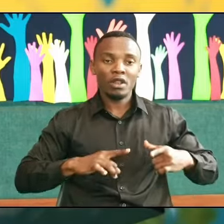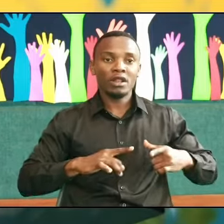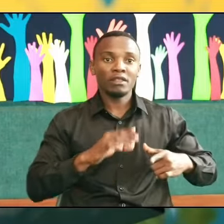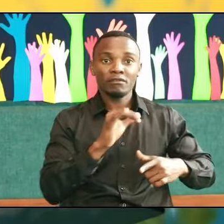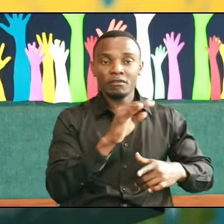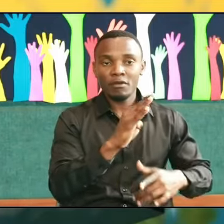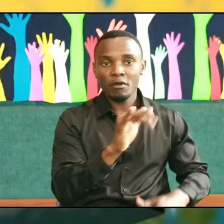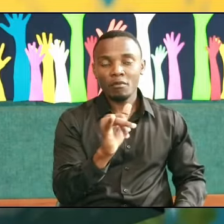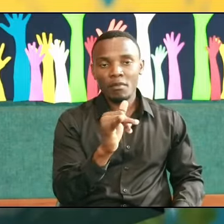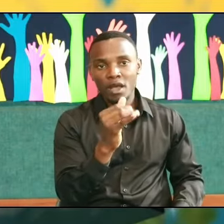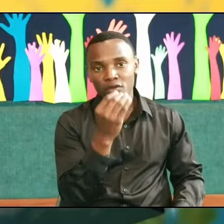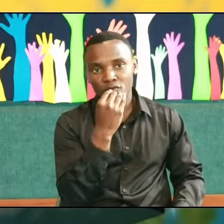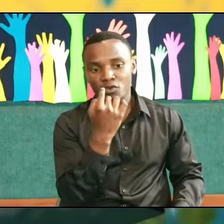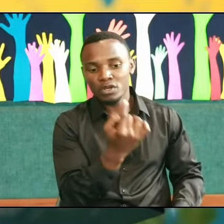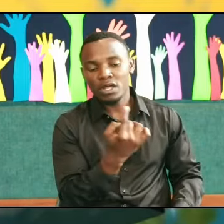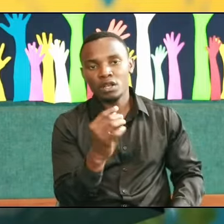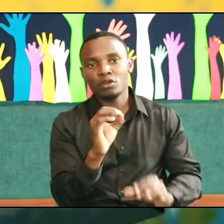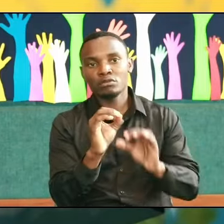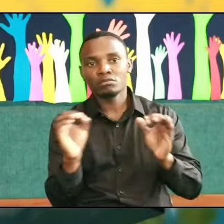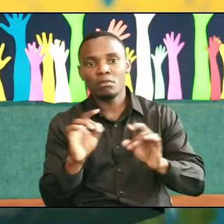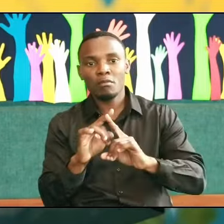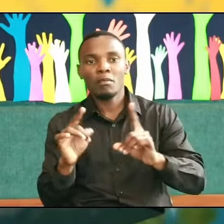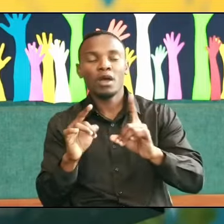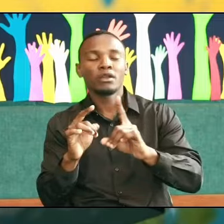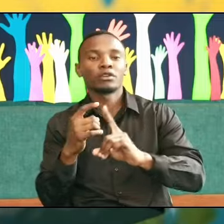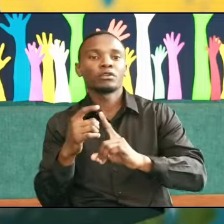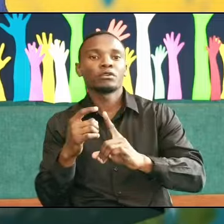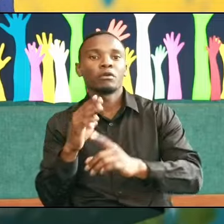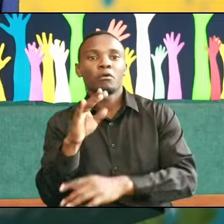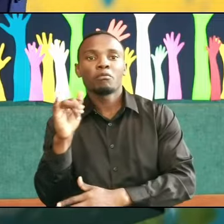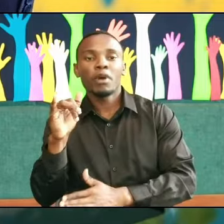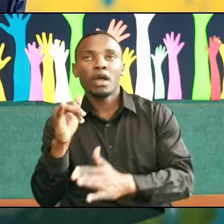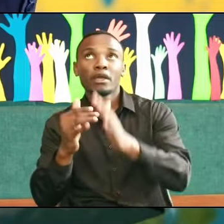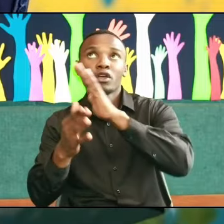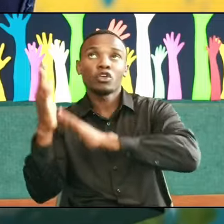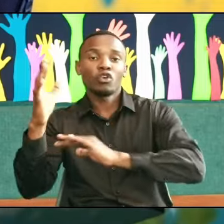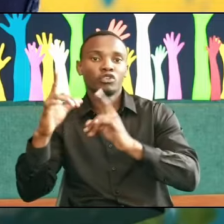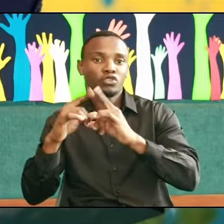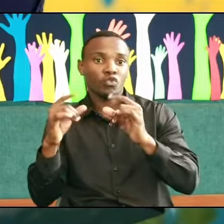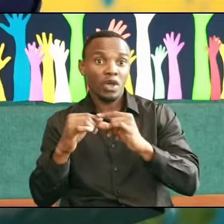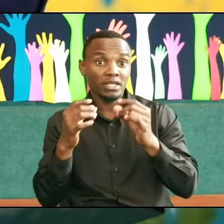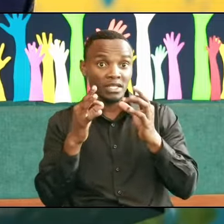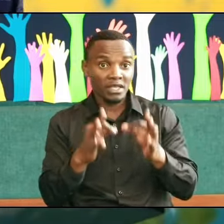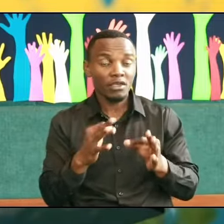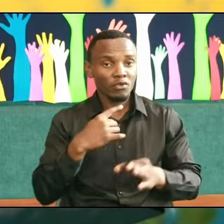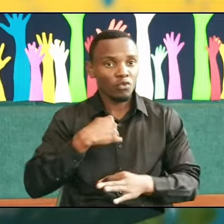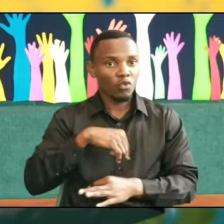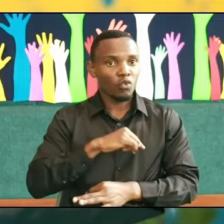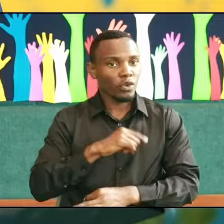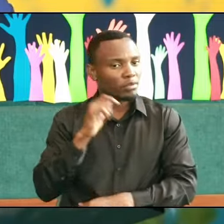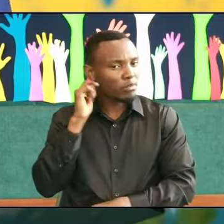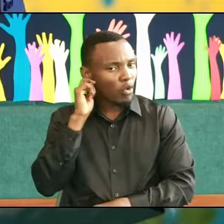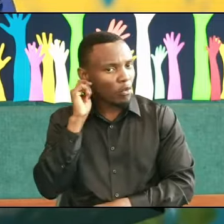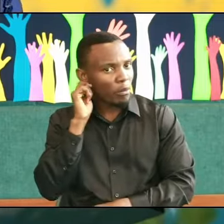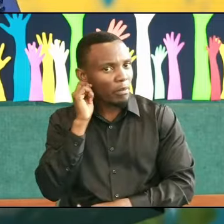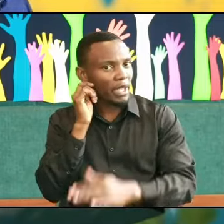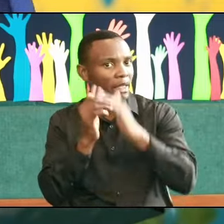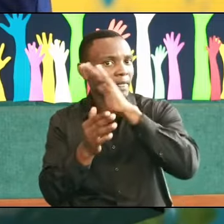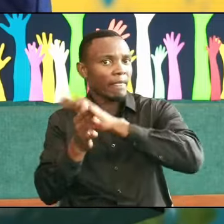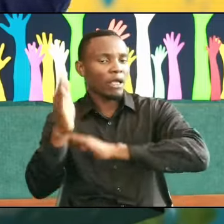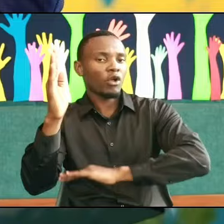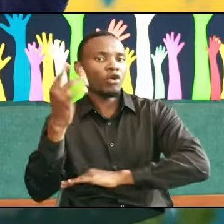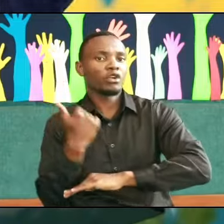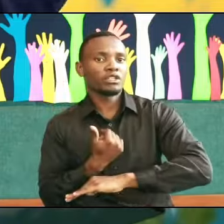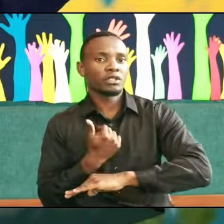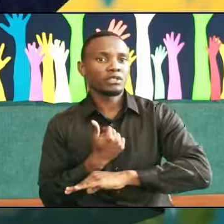every word that comes from the mouth of God. So when you and me follow the instructions of God, as he tells us in this word,